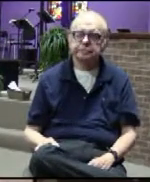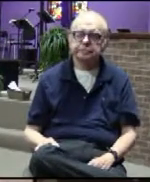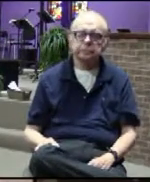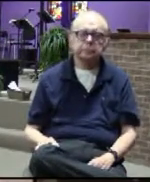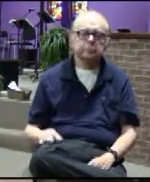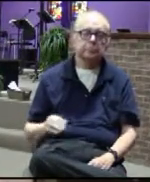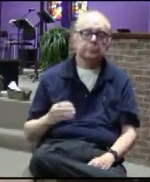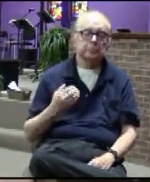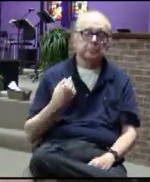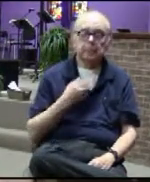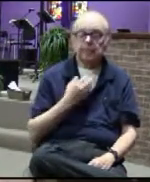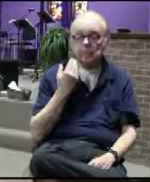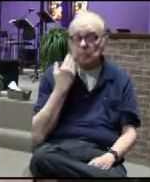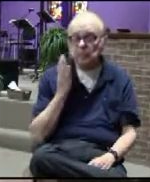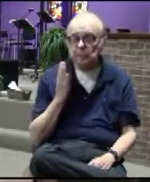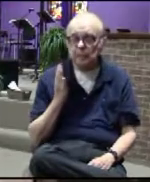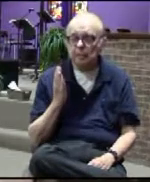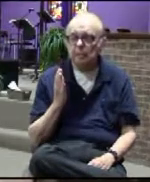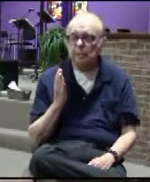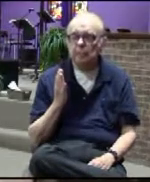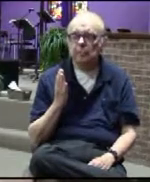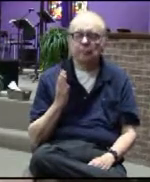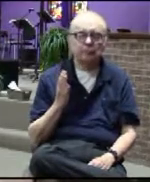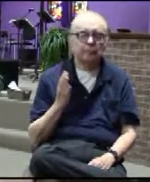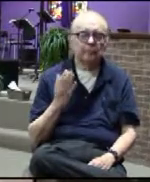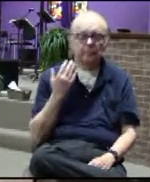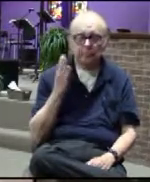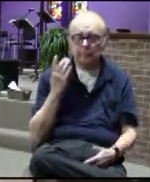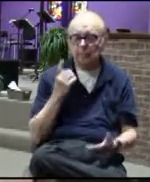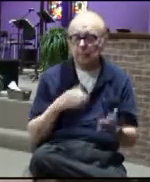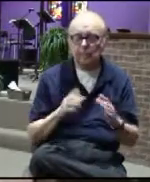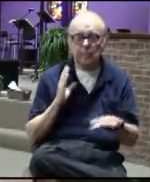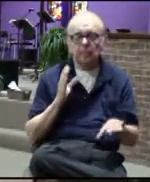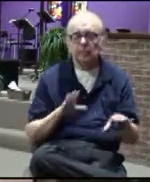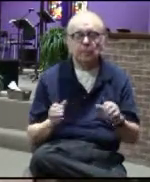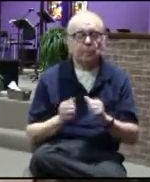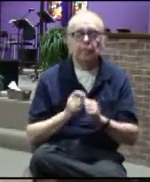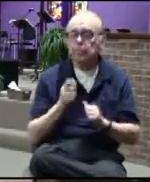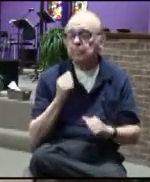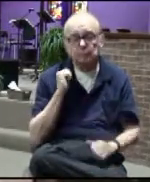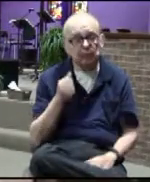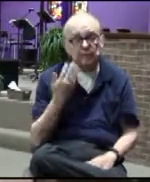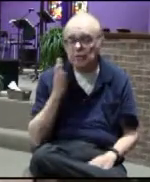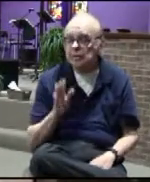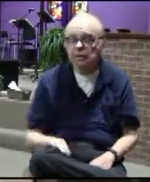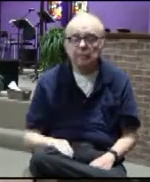we don't know I don't know what God's going to do with you tomorrow